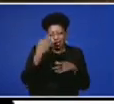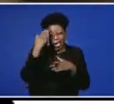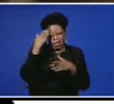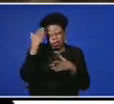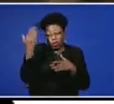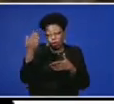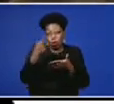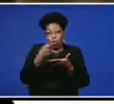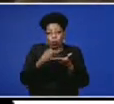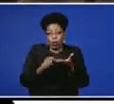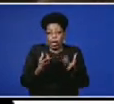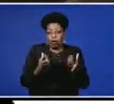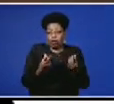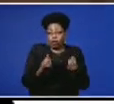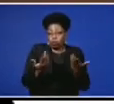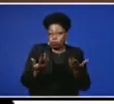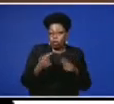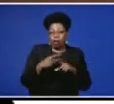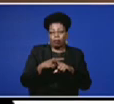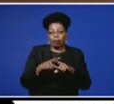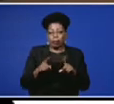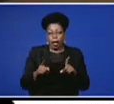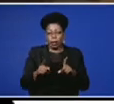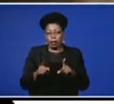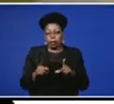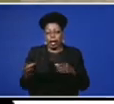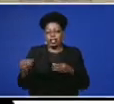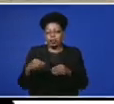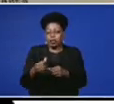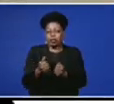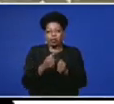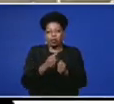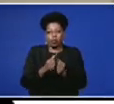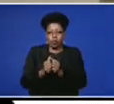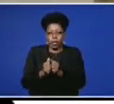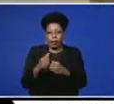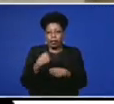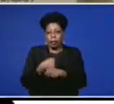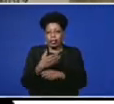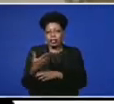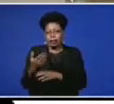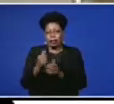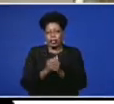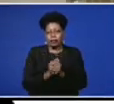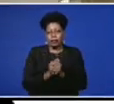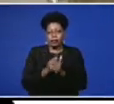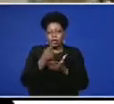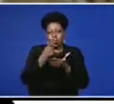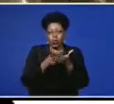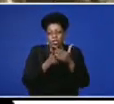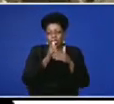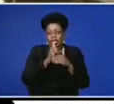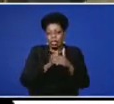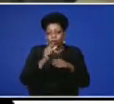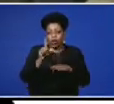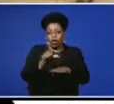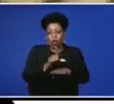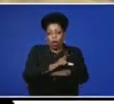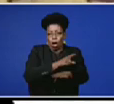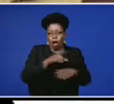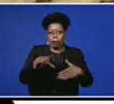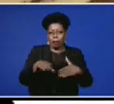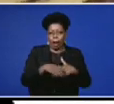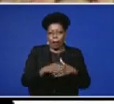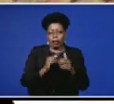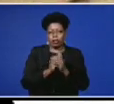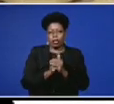I'm going to make. I just put it together. And just what is her secret to a long marriage? The secret